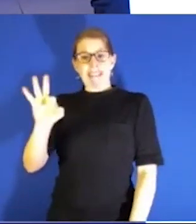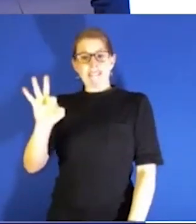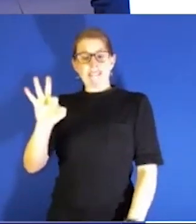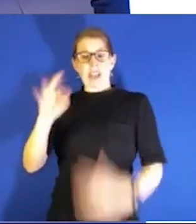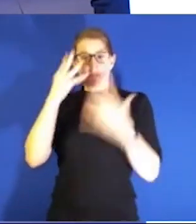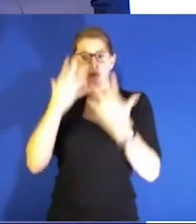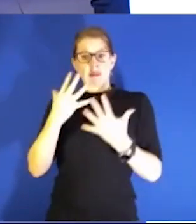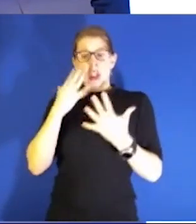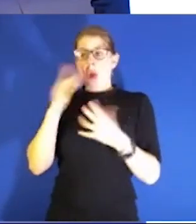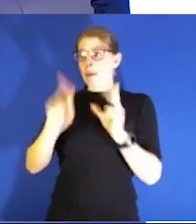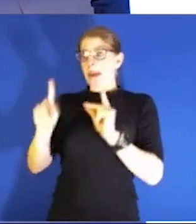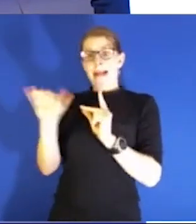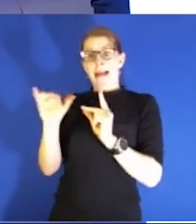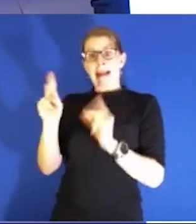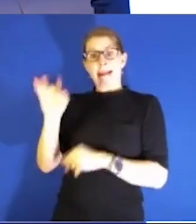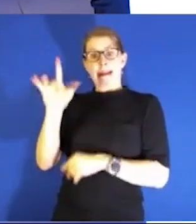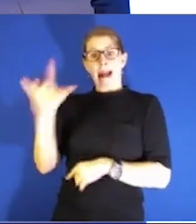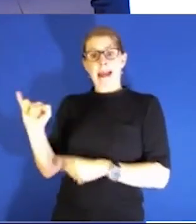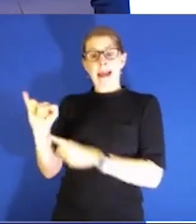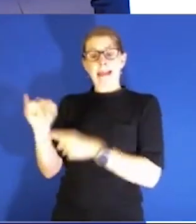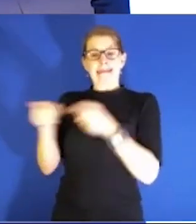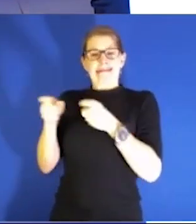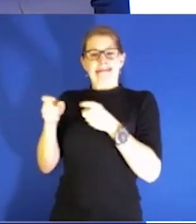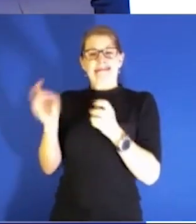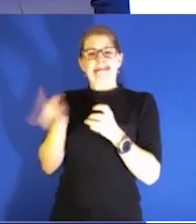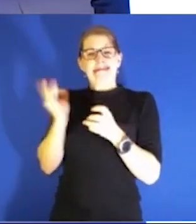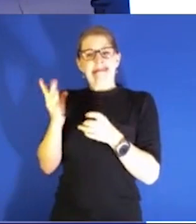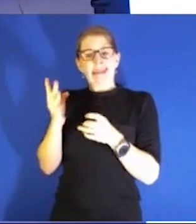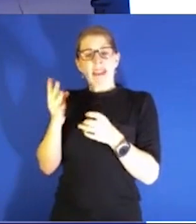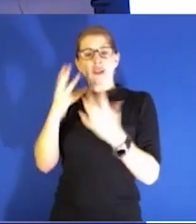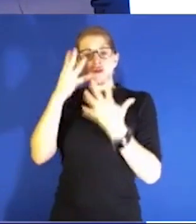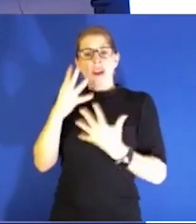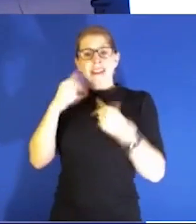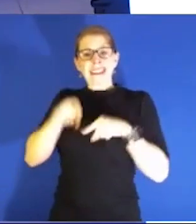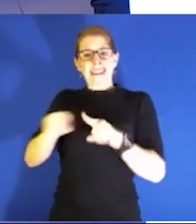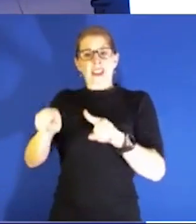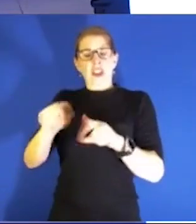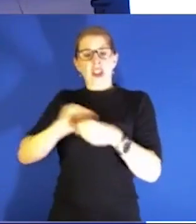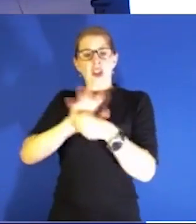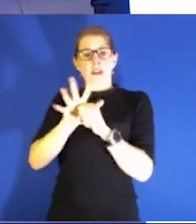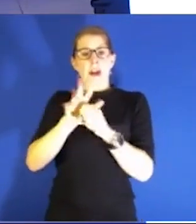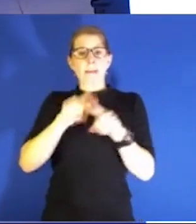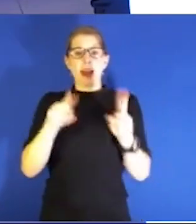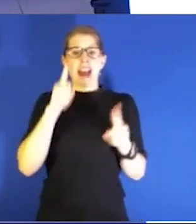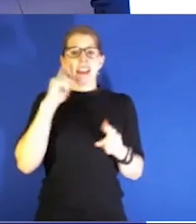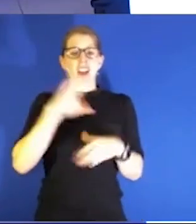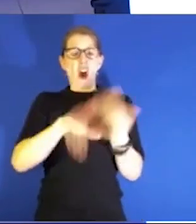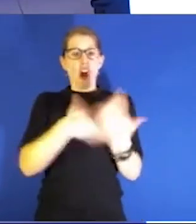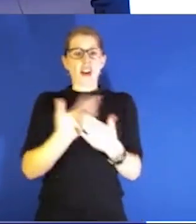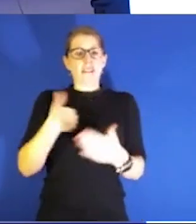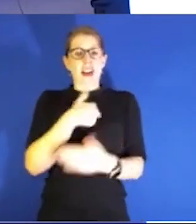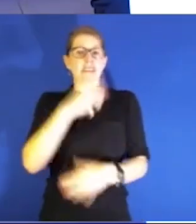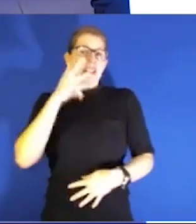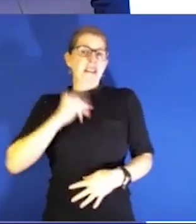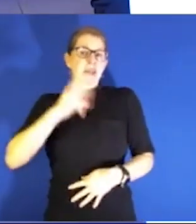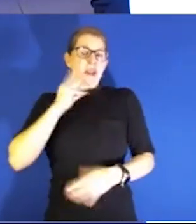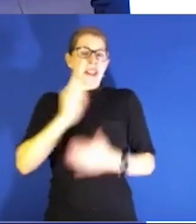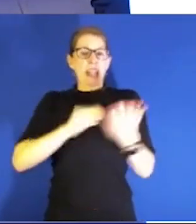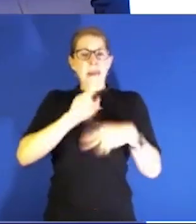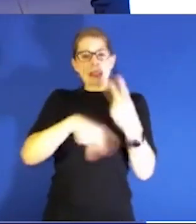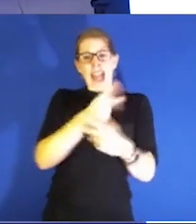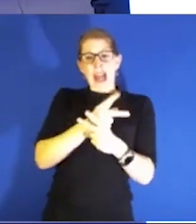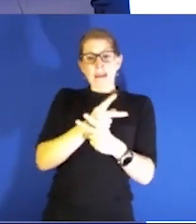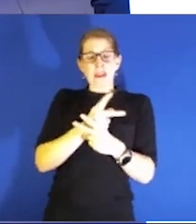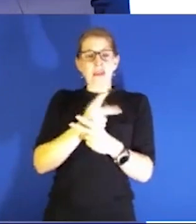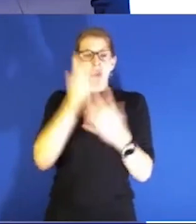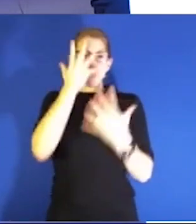Kelli handling this horrible grief during COVID, but I think all of us are probably experiencing some type of grief or loss. And